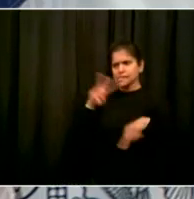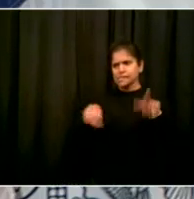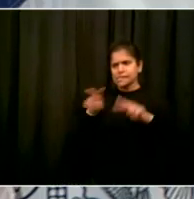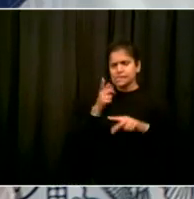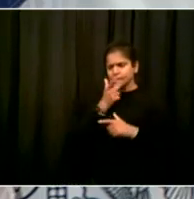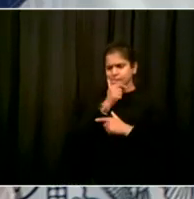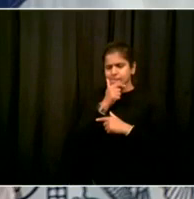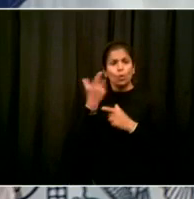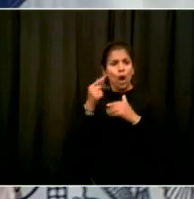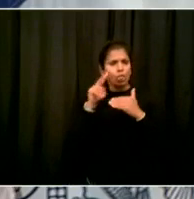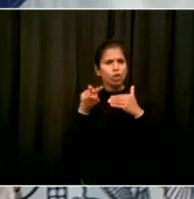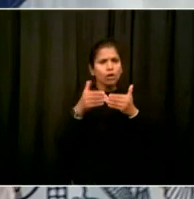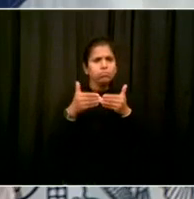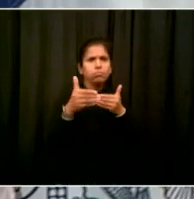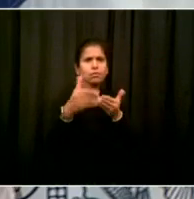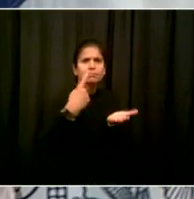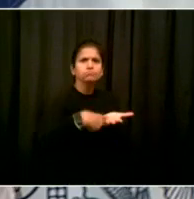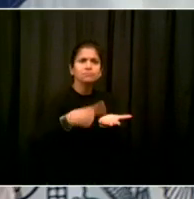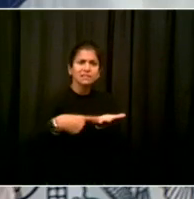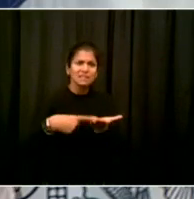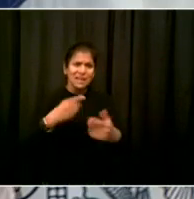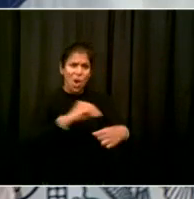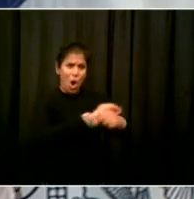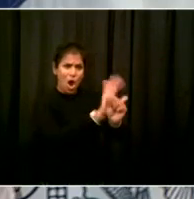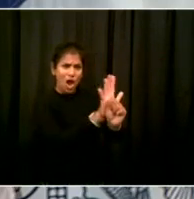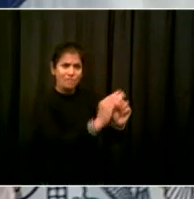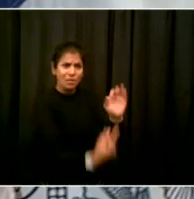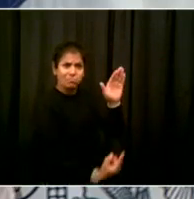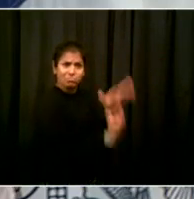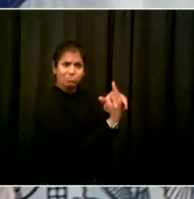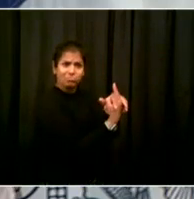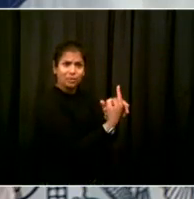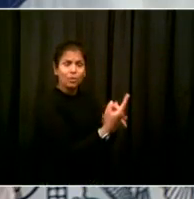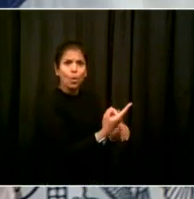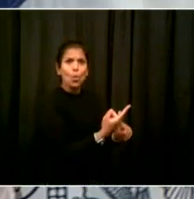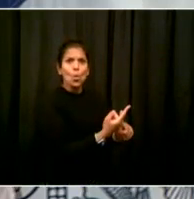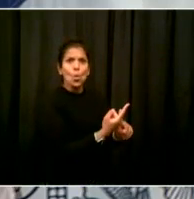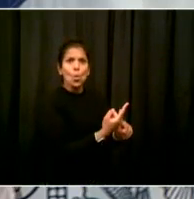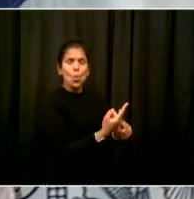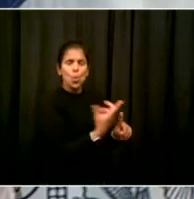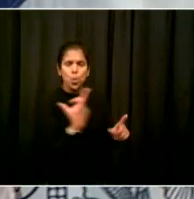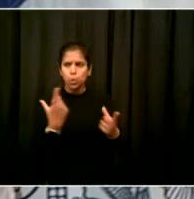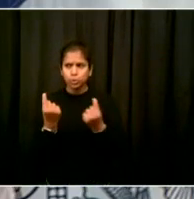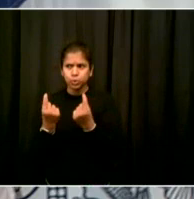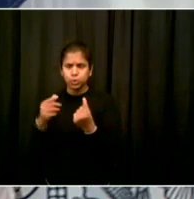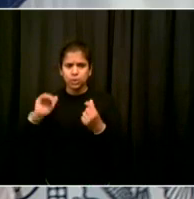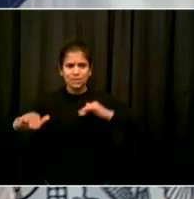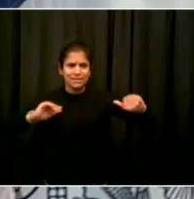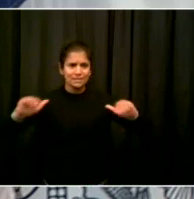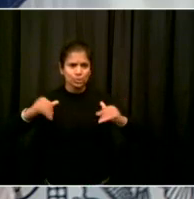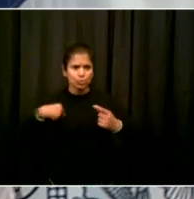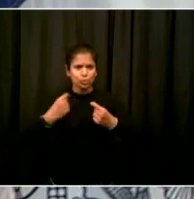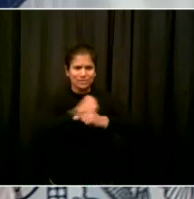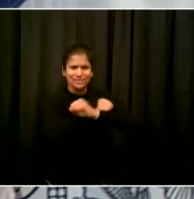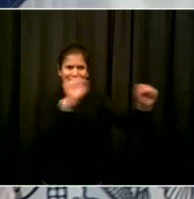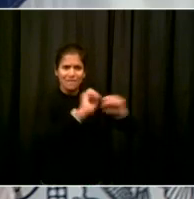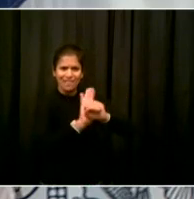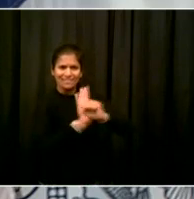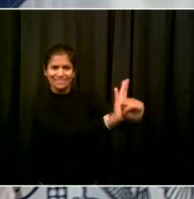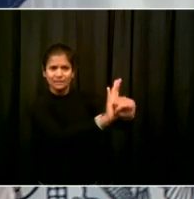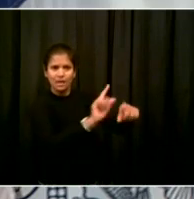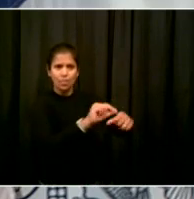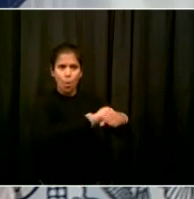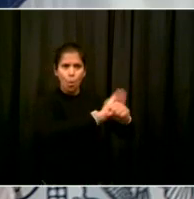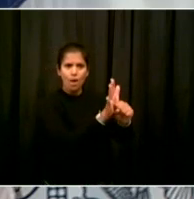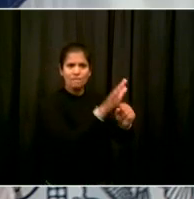based on the people of this city, rebuilding this city, bringing it back, restarting our economy, recovering